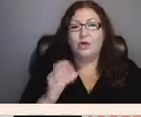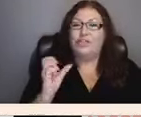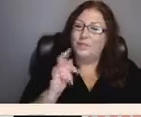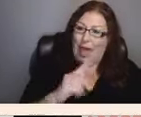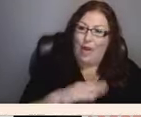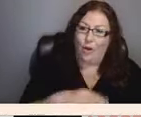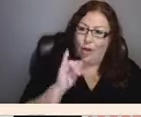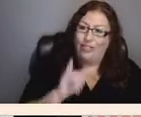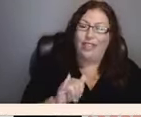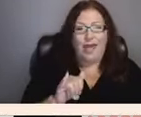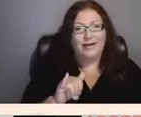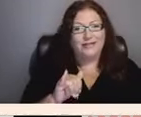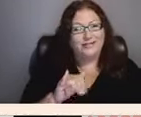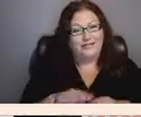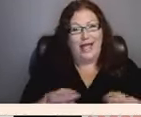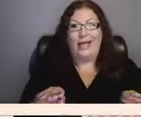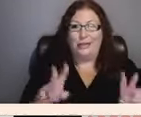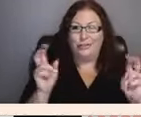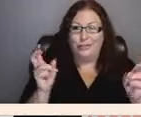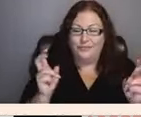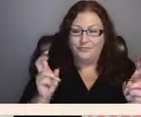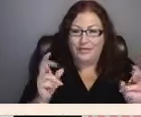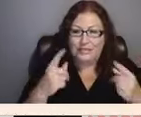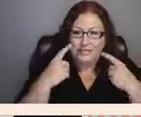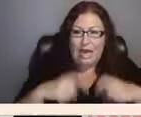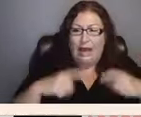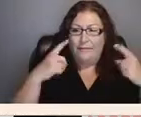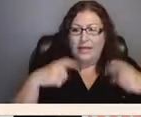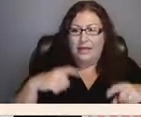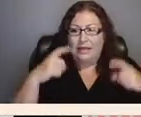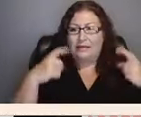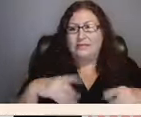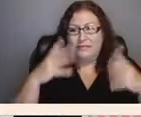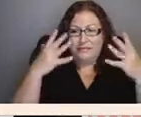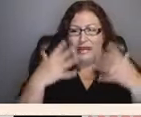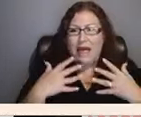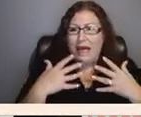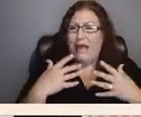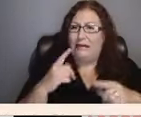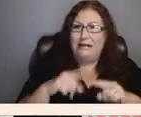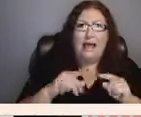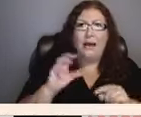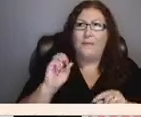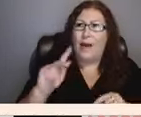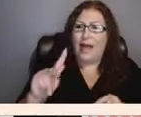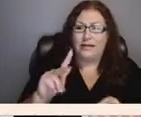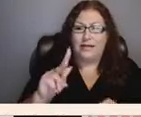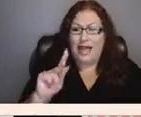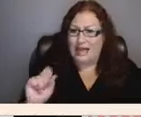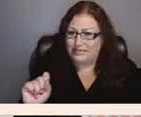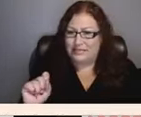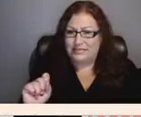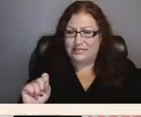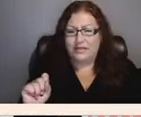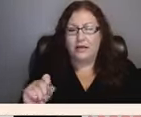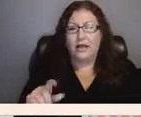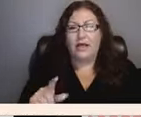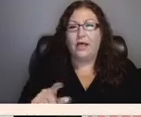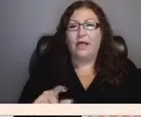that stage, sobbing or so sad she's not going back to Kansas. And then